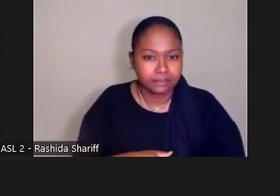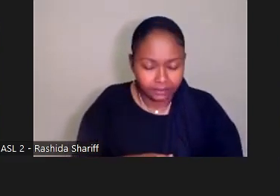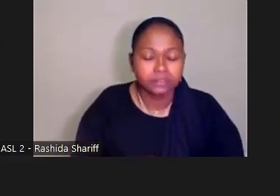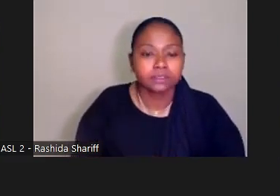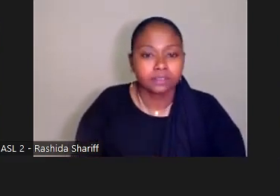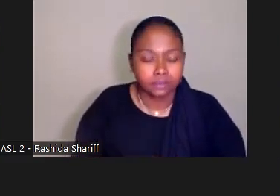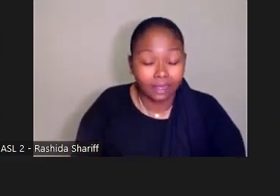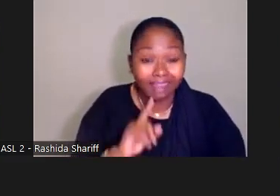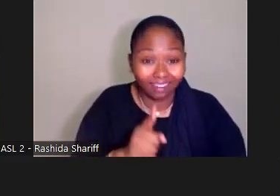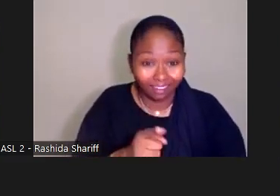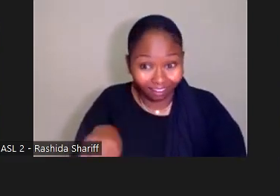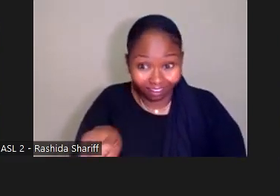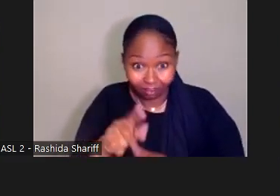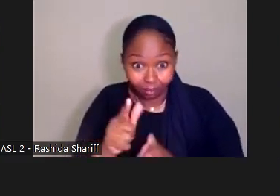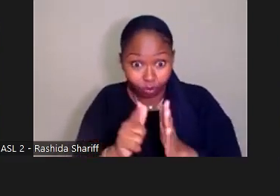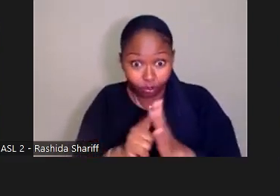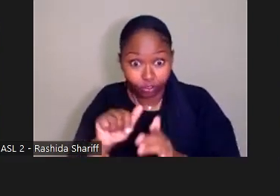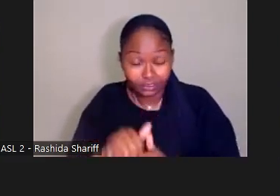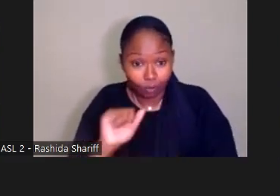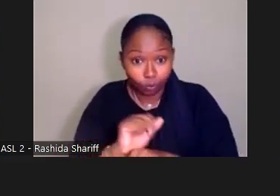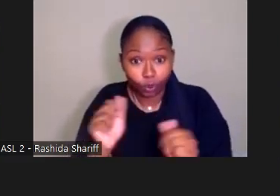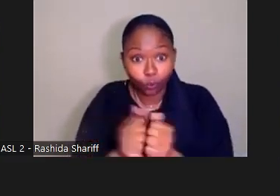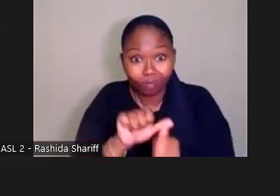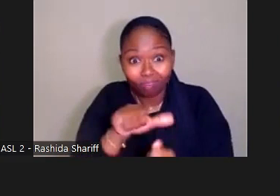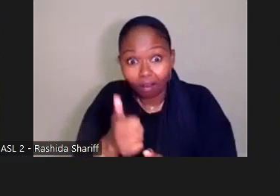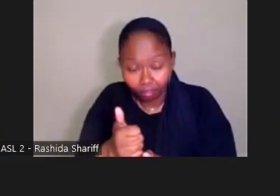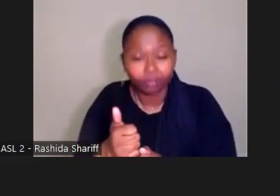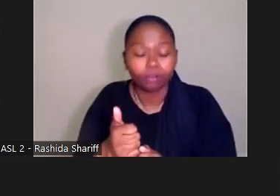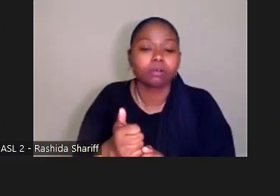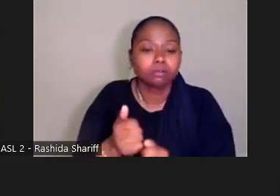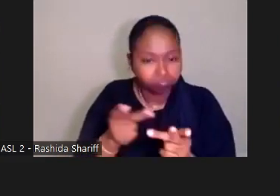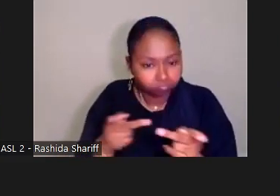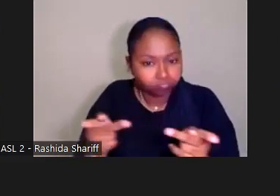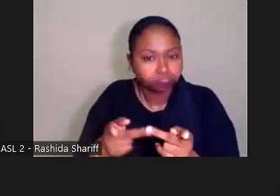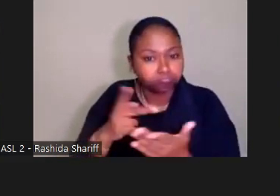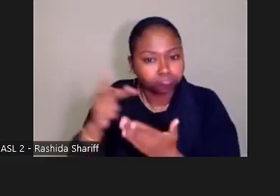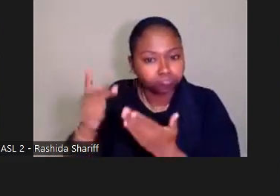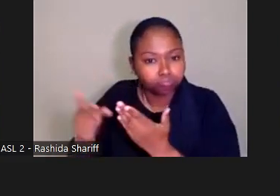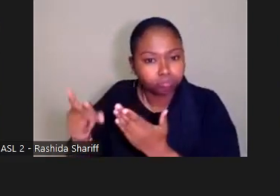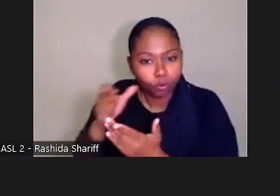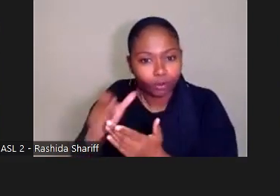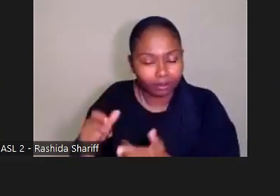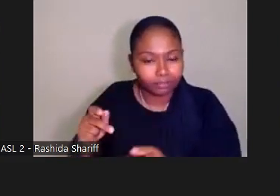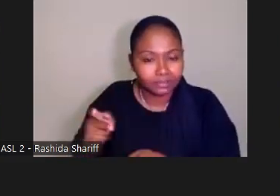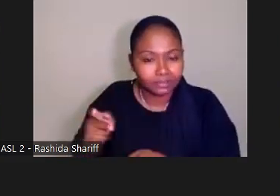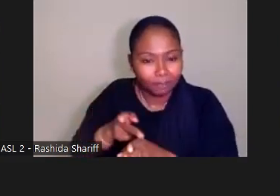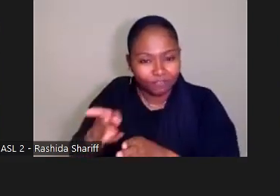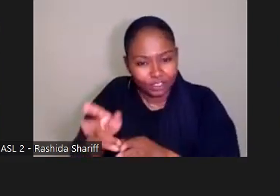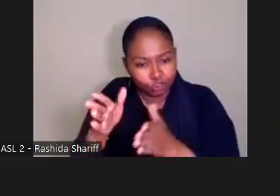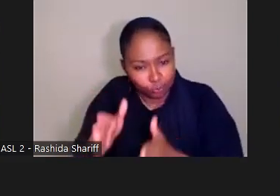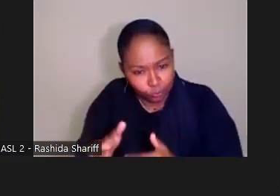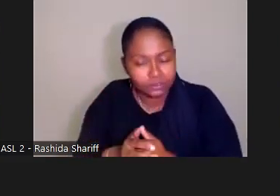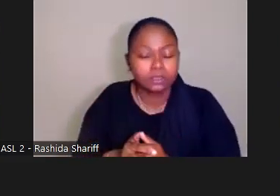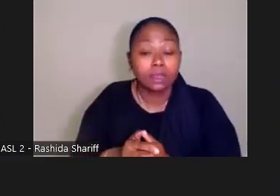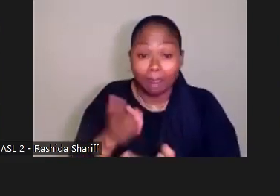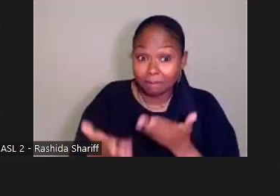other professionals or other community members who are the right people in terms of local law enforcement, FBI agents that like full focus on like the elder